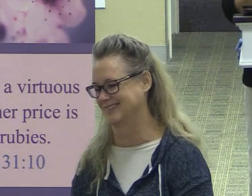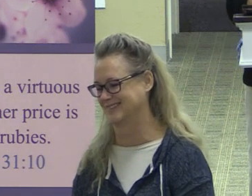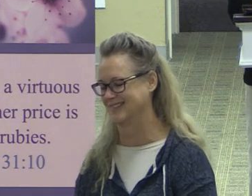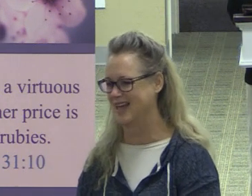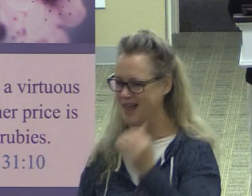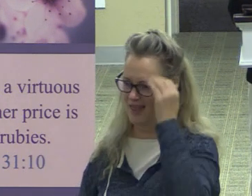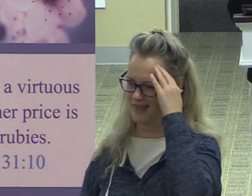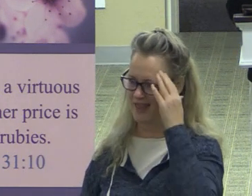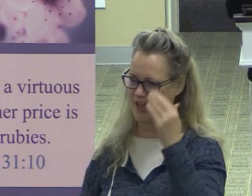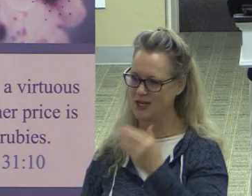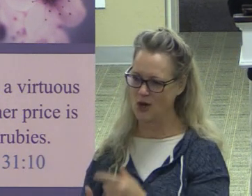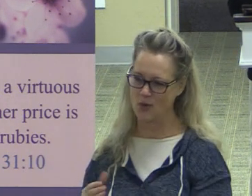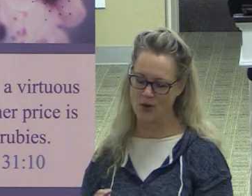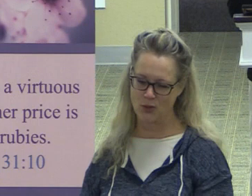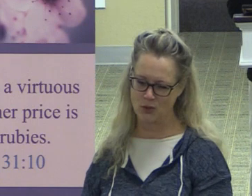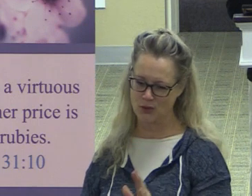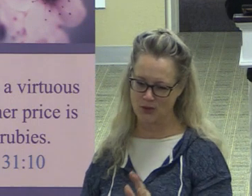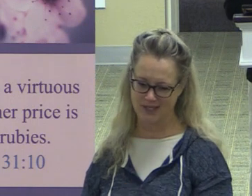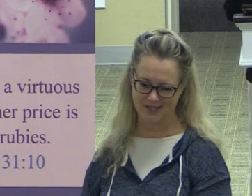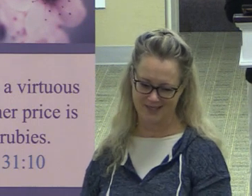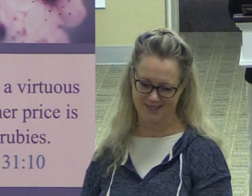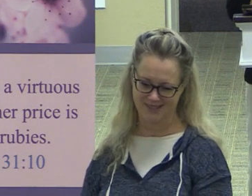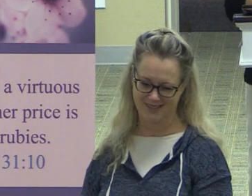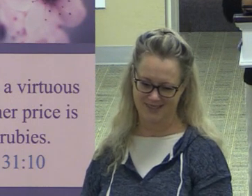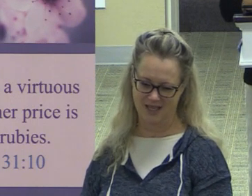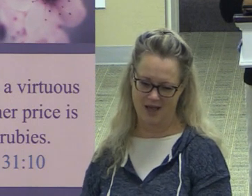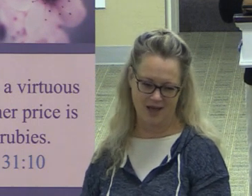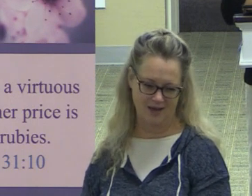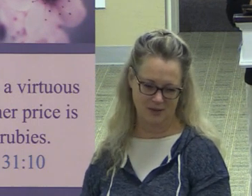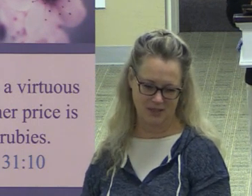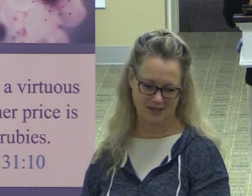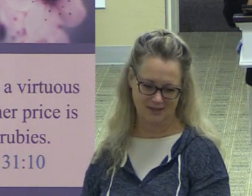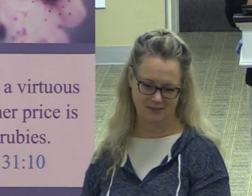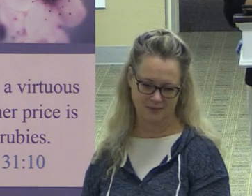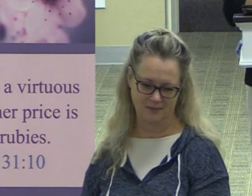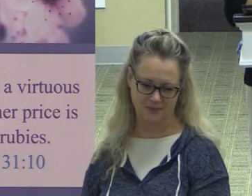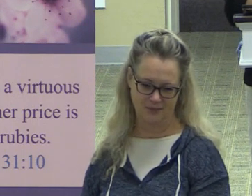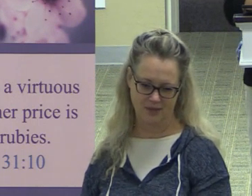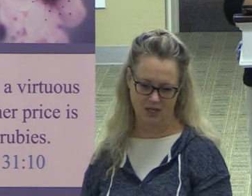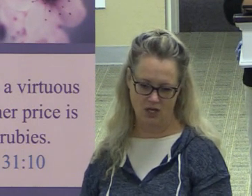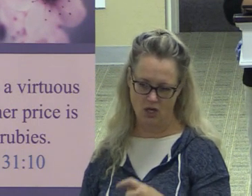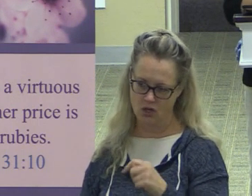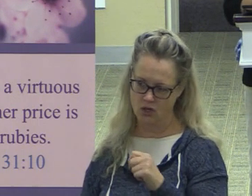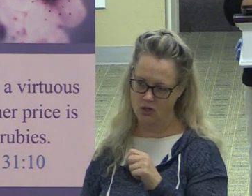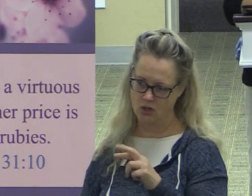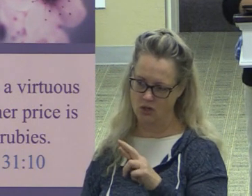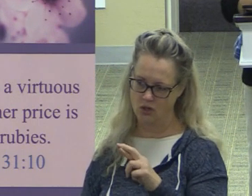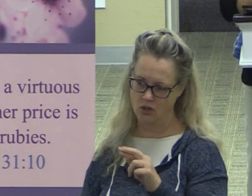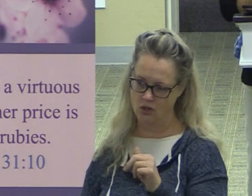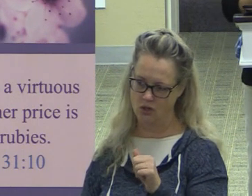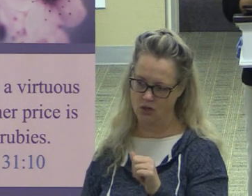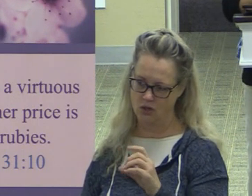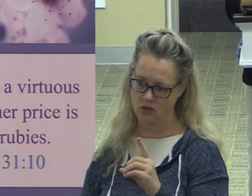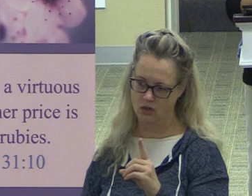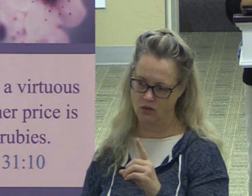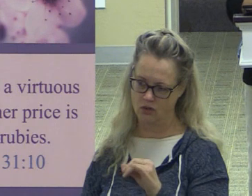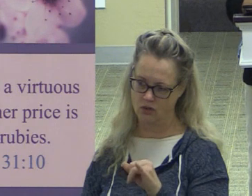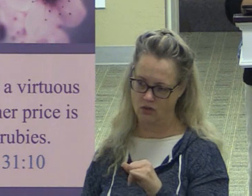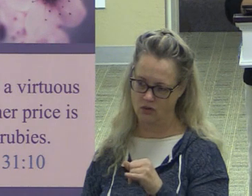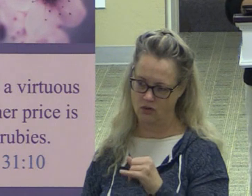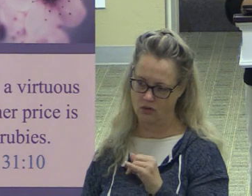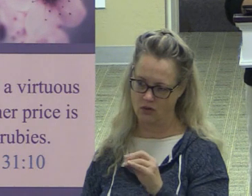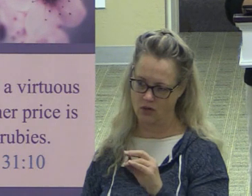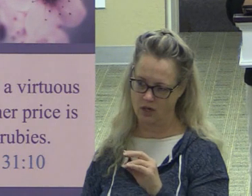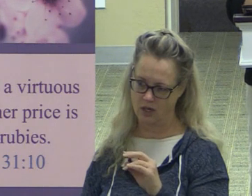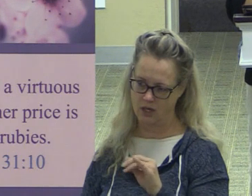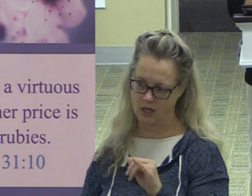They know what they're doing here. Anyway, tragedies hit our lives. Deaths,